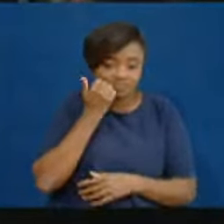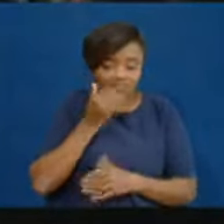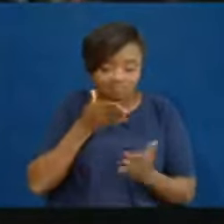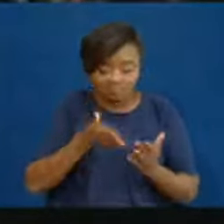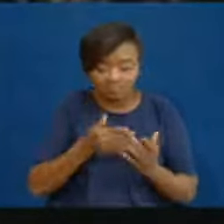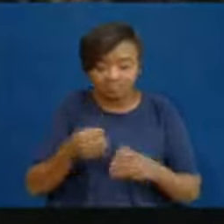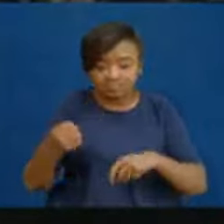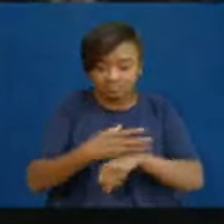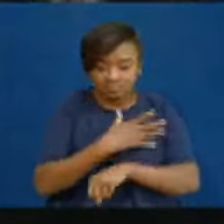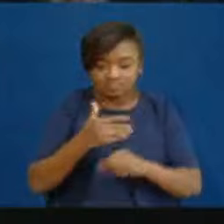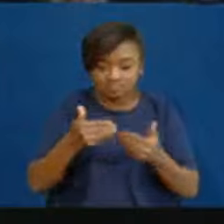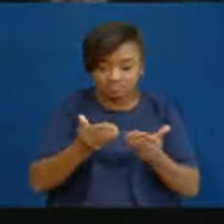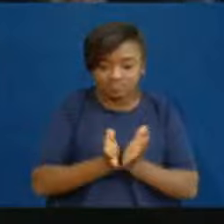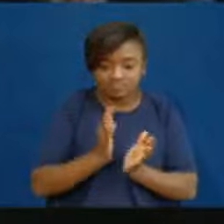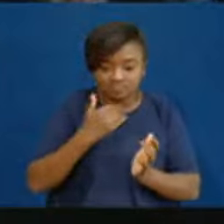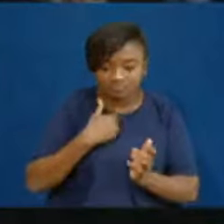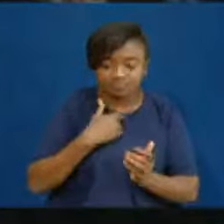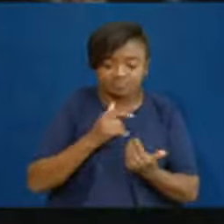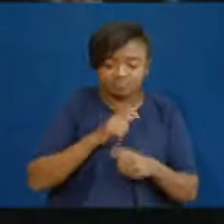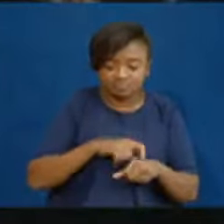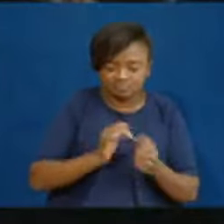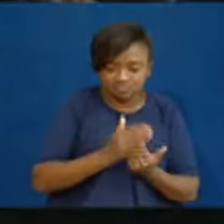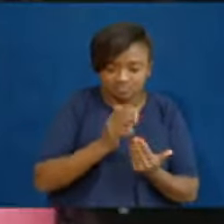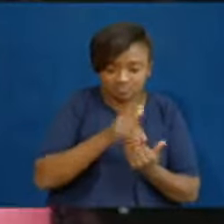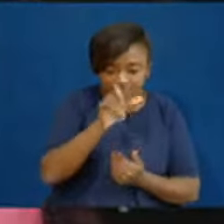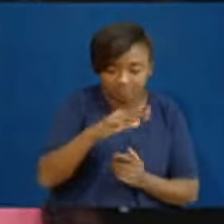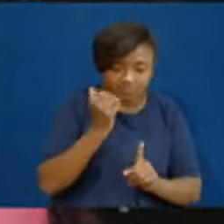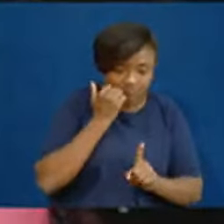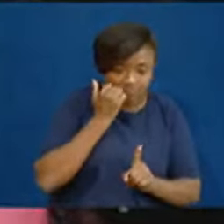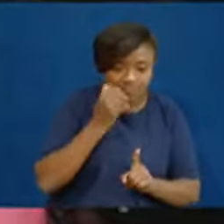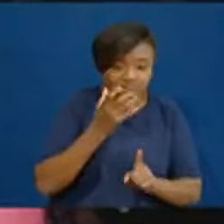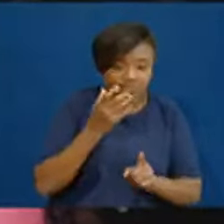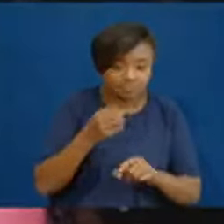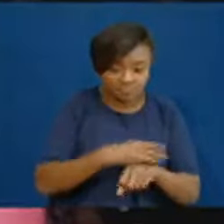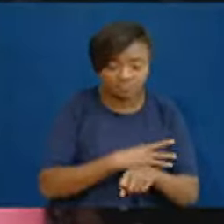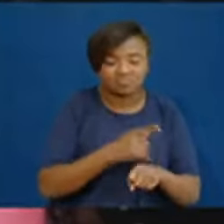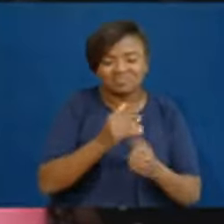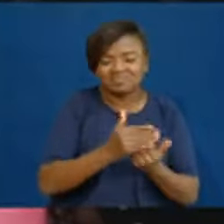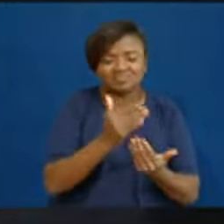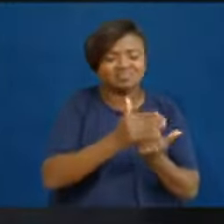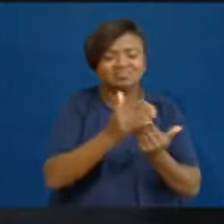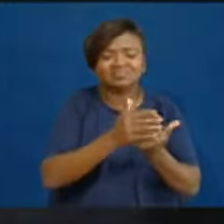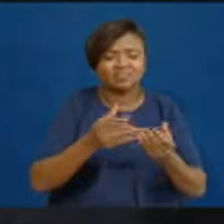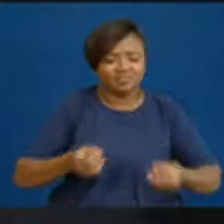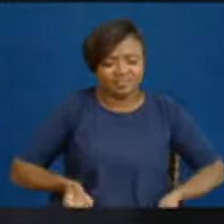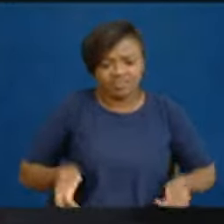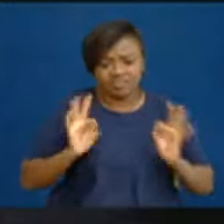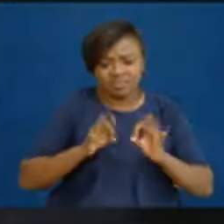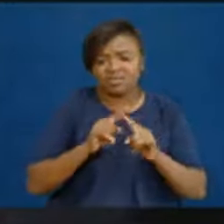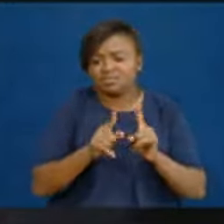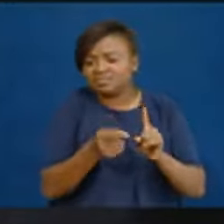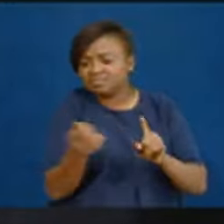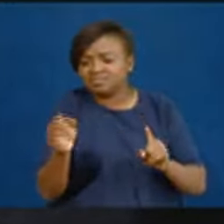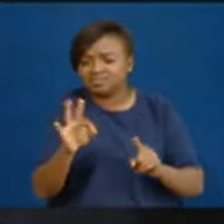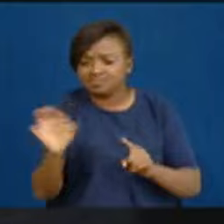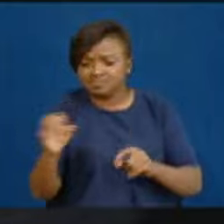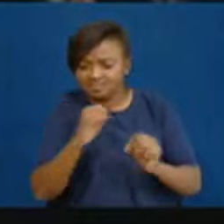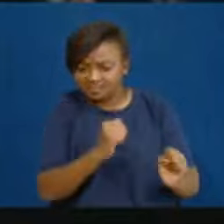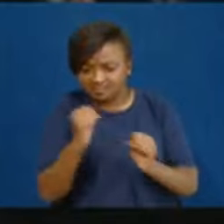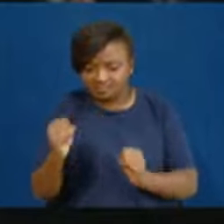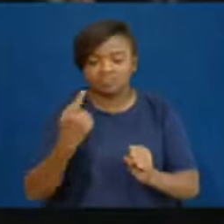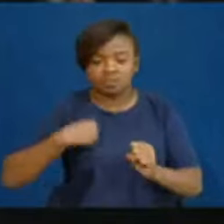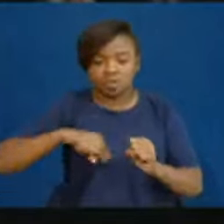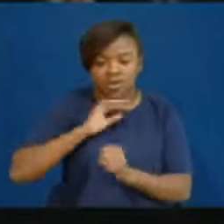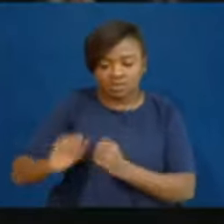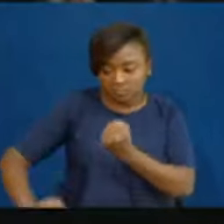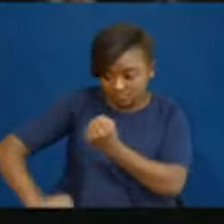times the family really goes down and then after some time they're able to carry on with the affording the school fees. So we're hoping